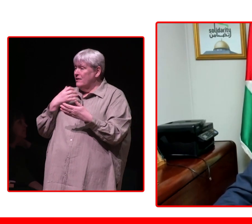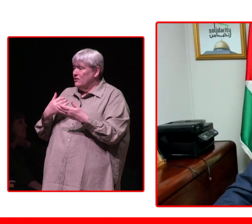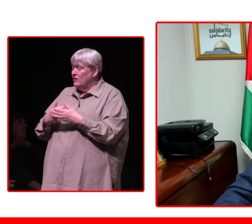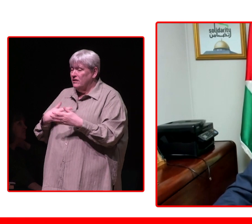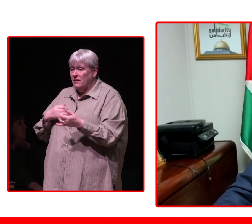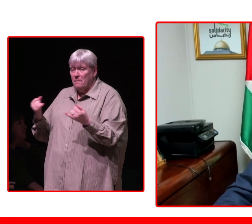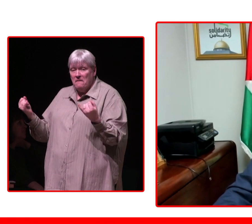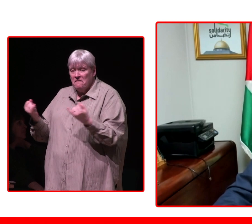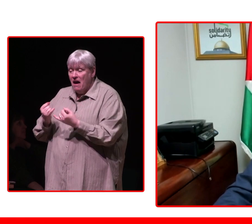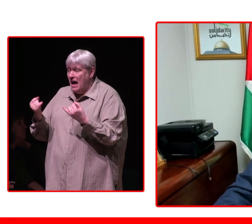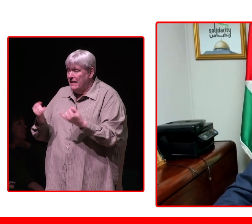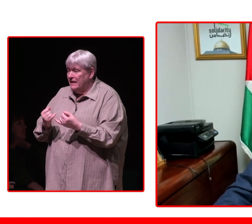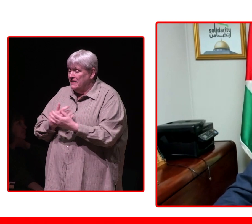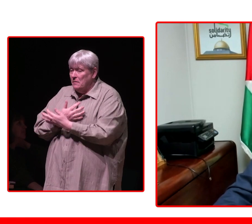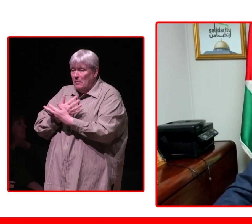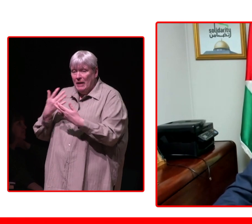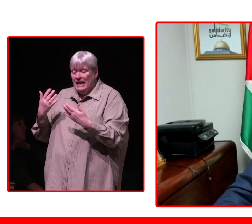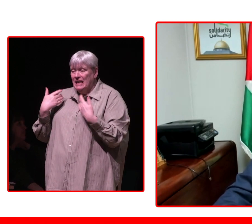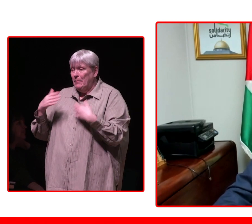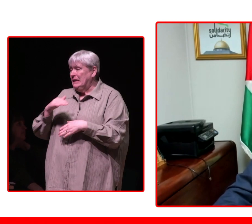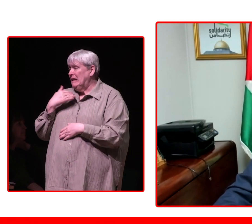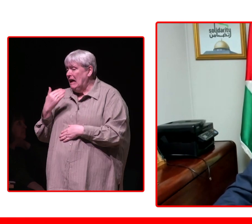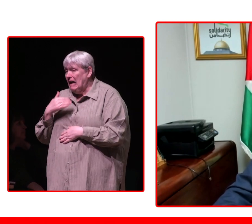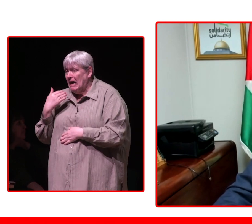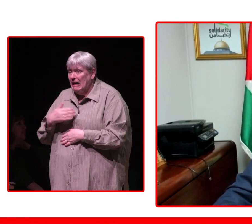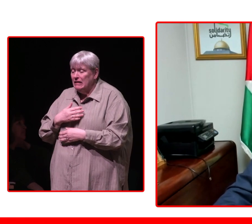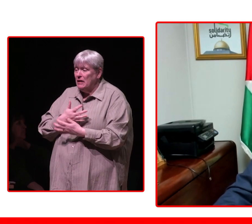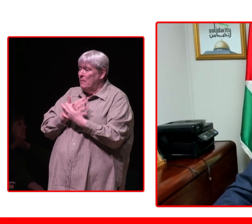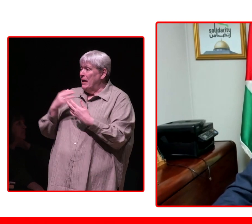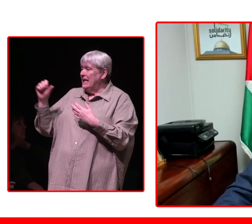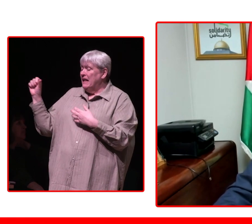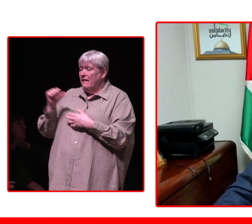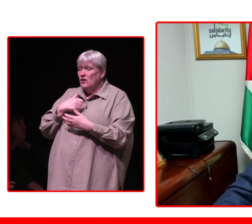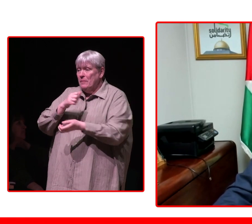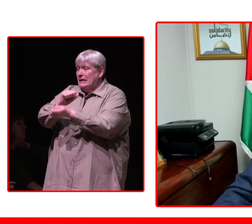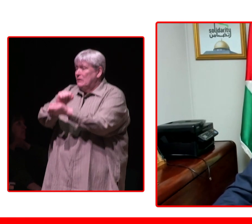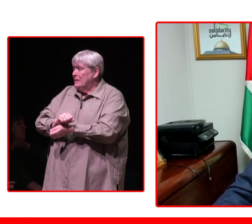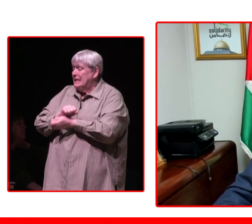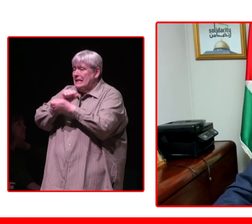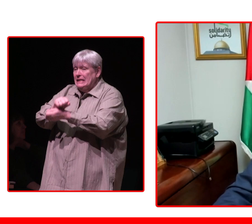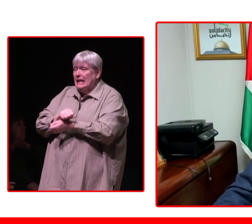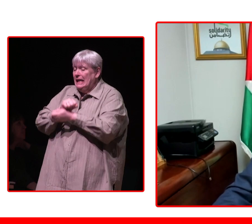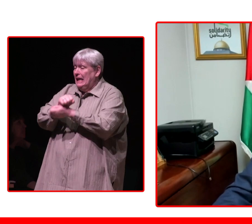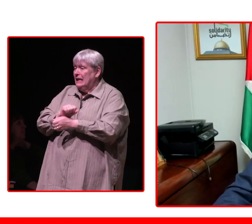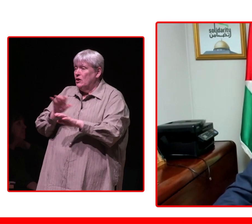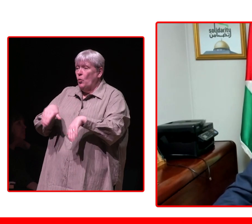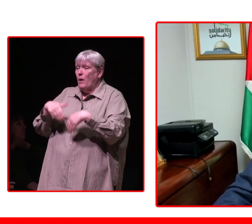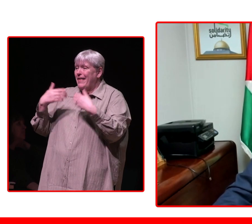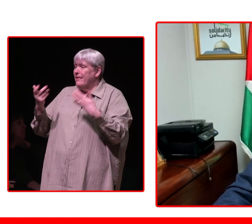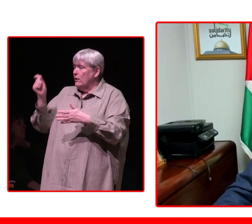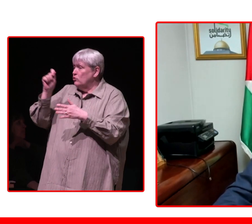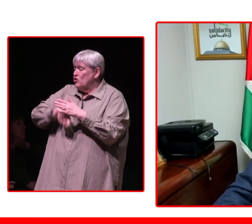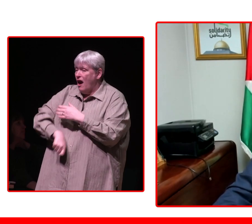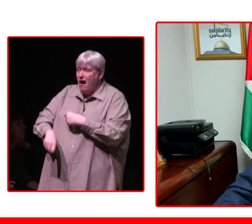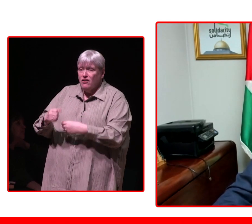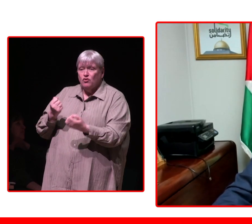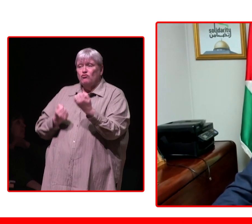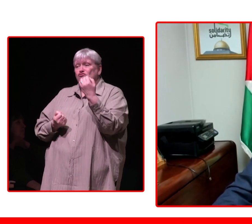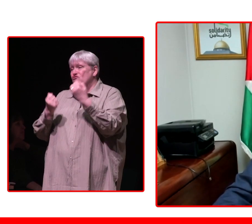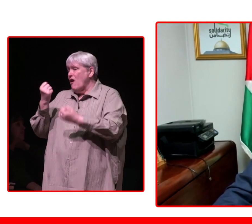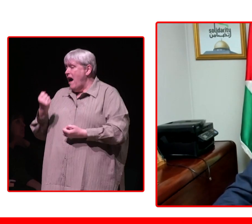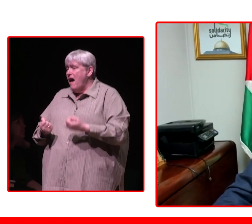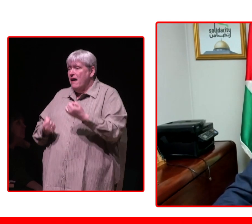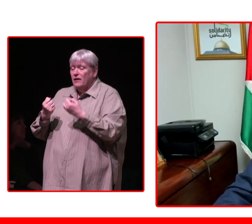rampant. Hundreds have been killed, thousands have been detained and are being held without charge or trial.